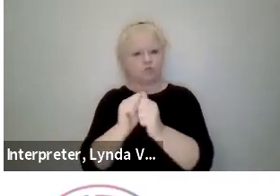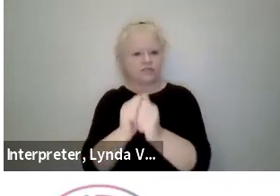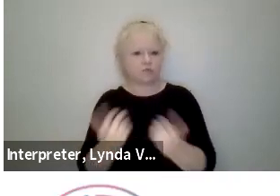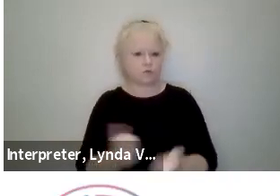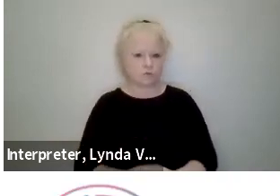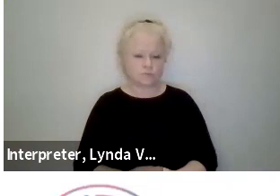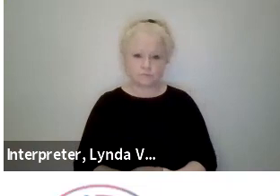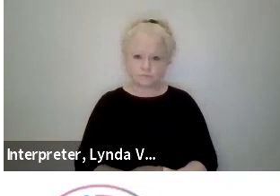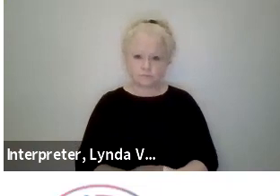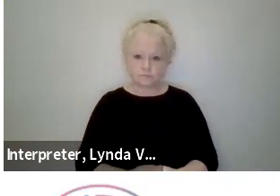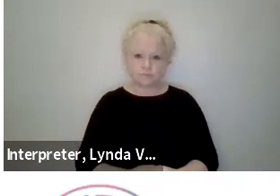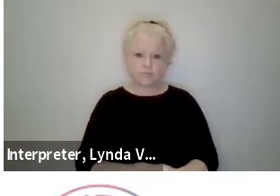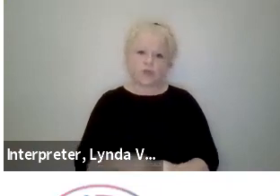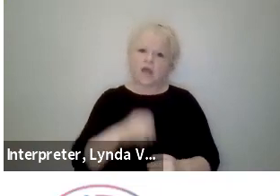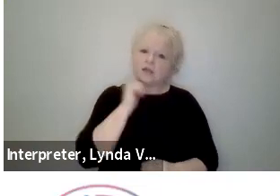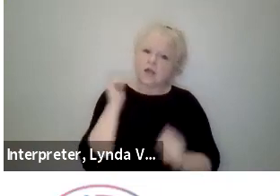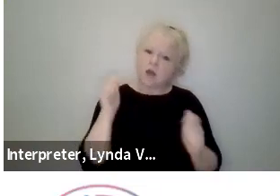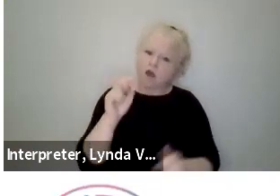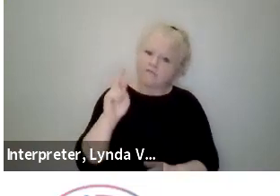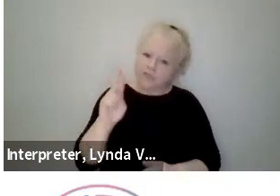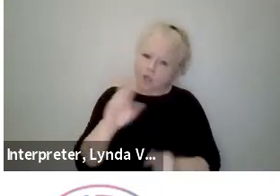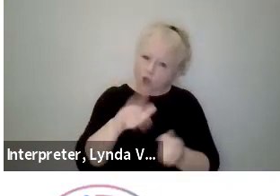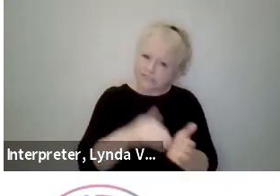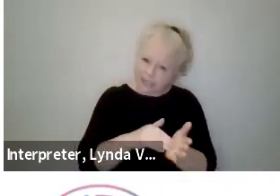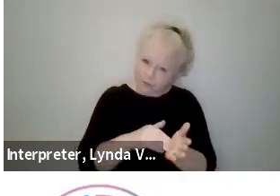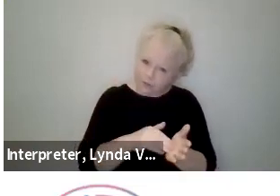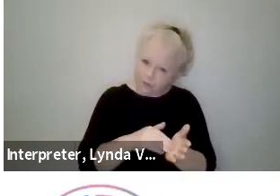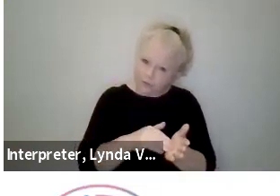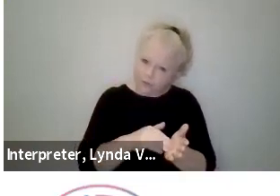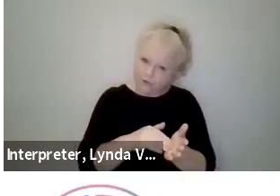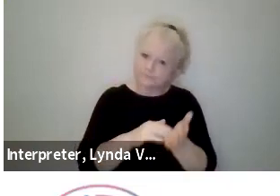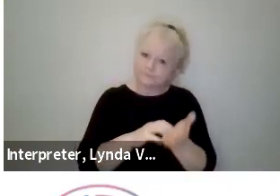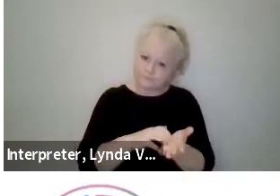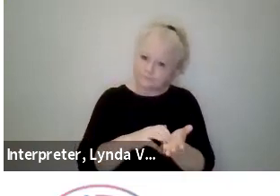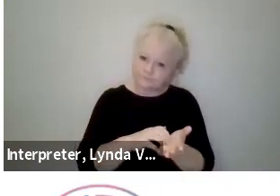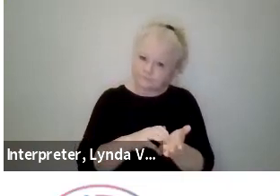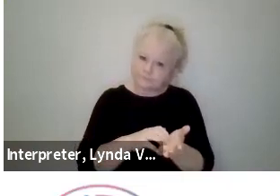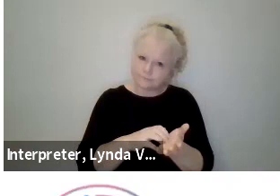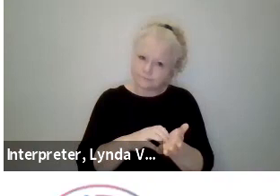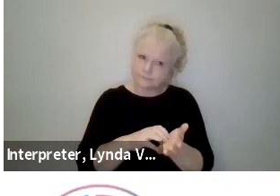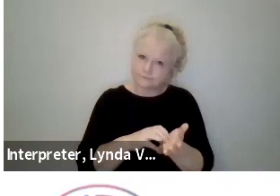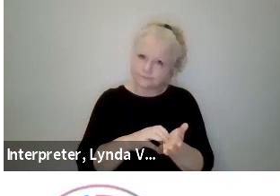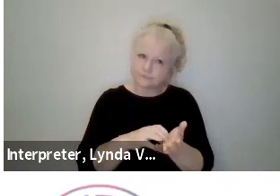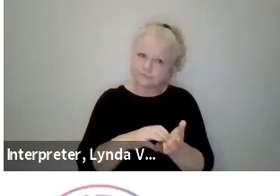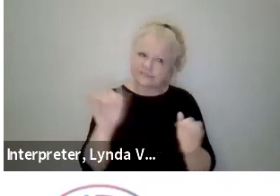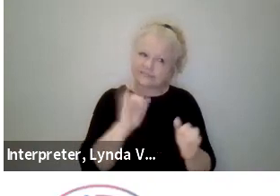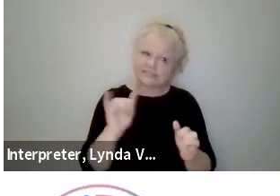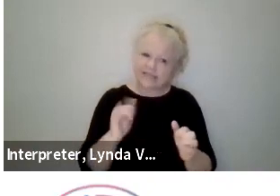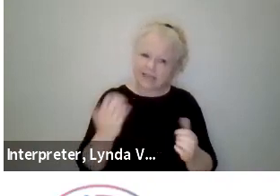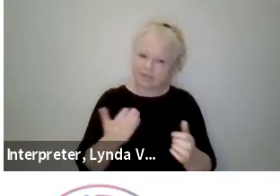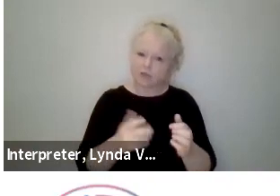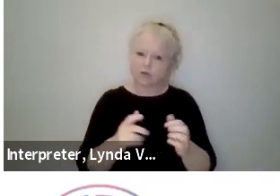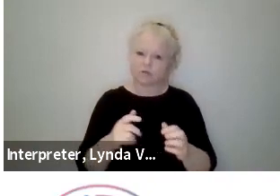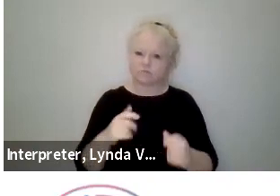not all VR centers across other parts of the country are as, you know, good or aggressive as